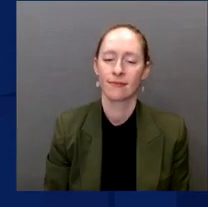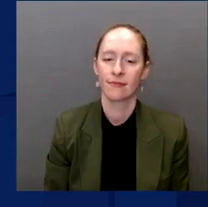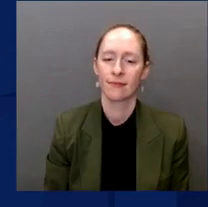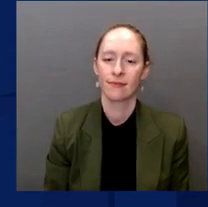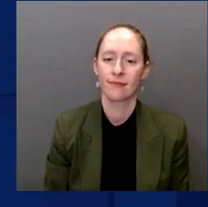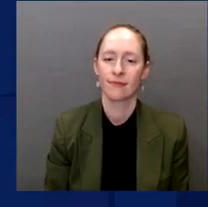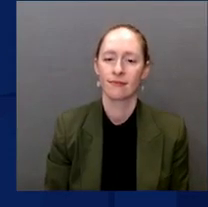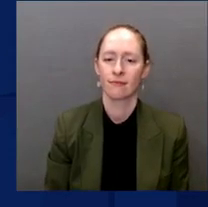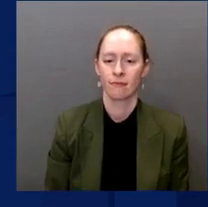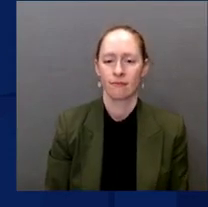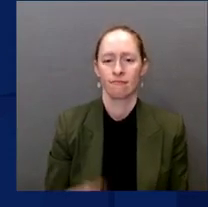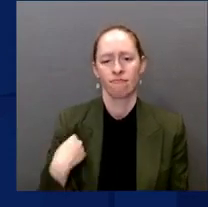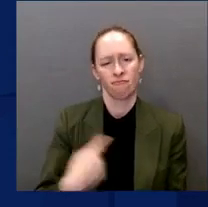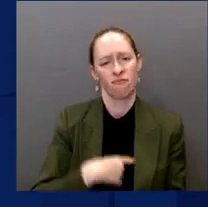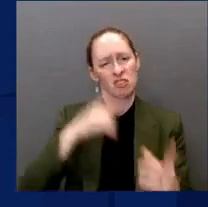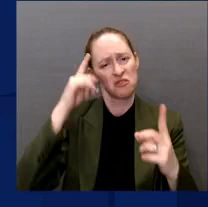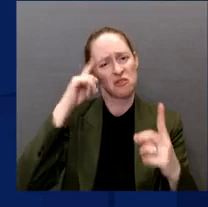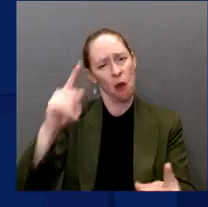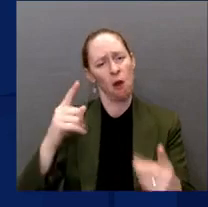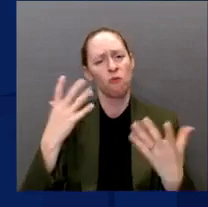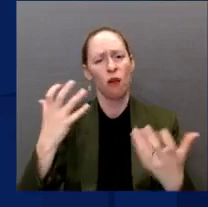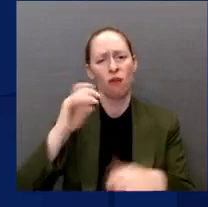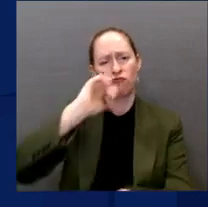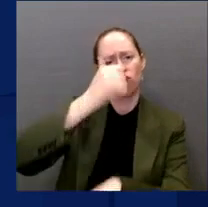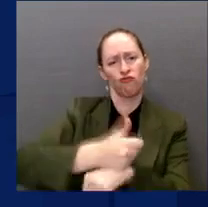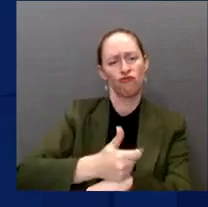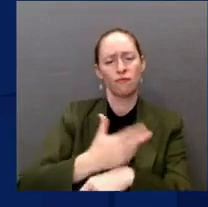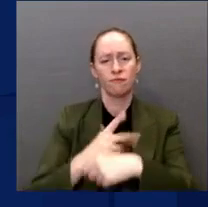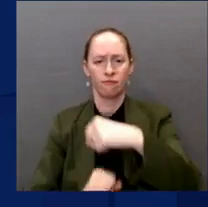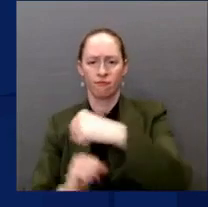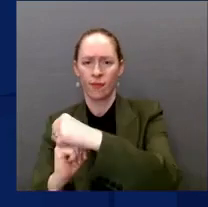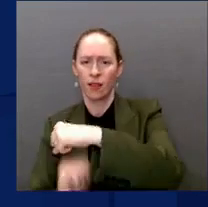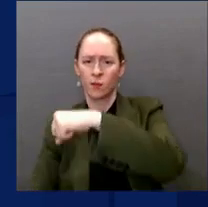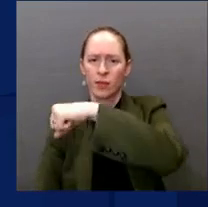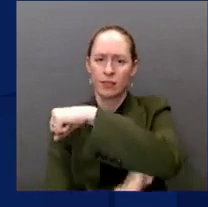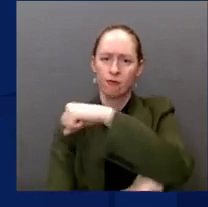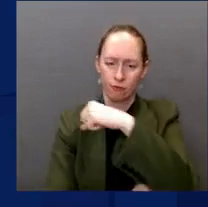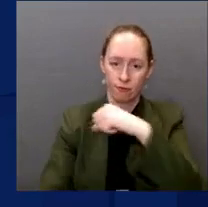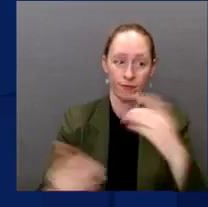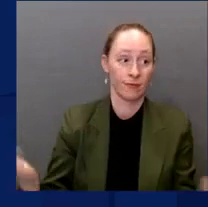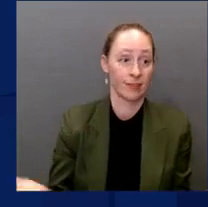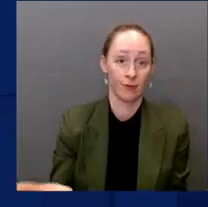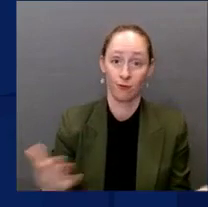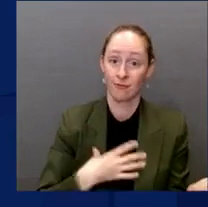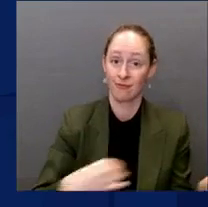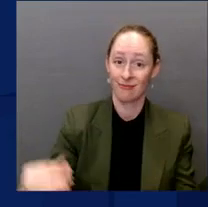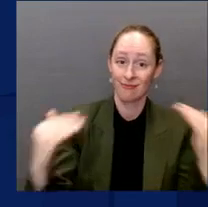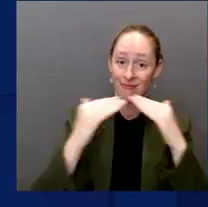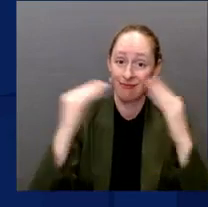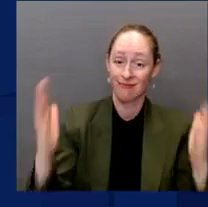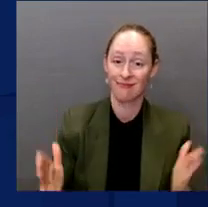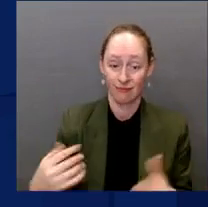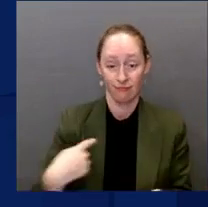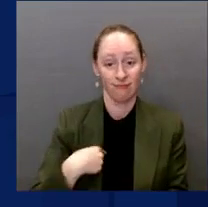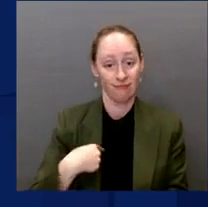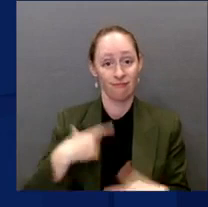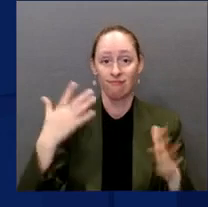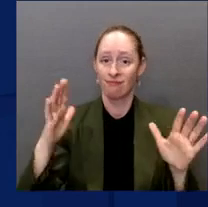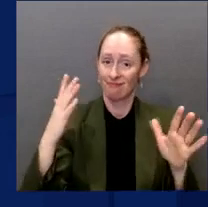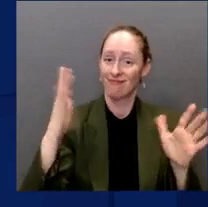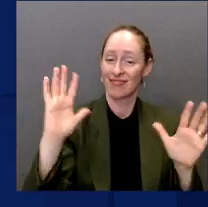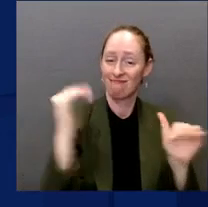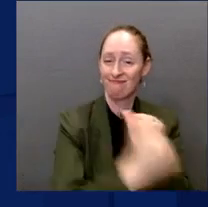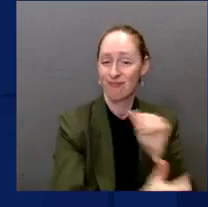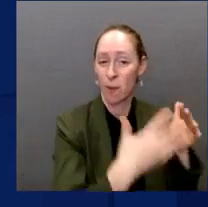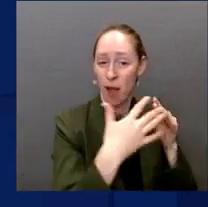office, I signed what was called the American Rescue Plan into law. It helped put food on the table and keep a roof over the heads of millions of American